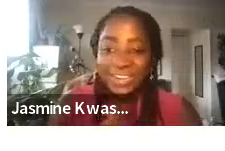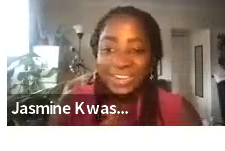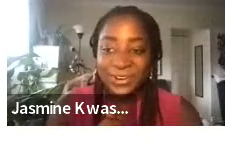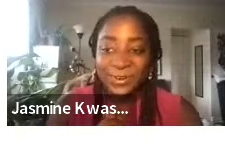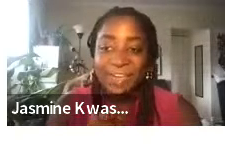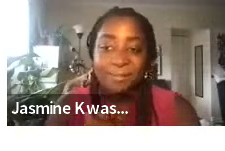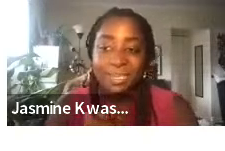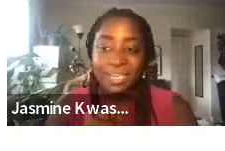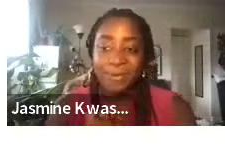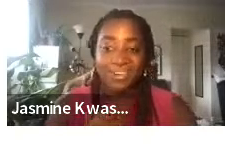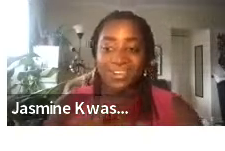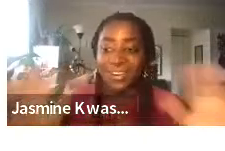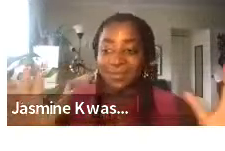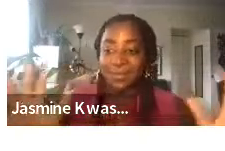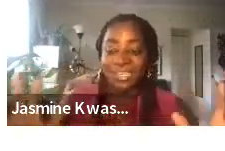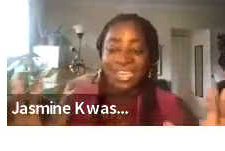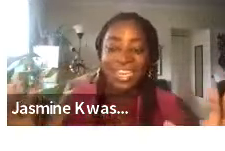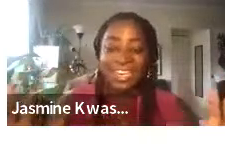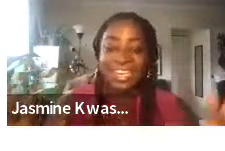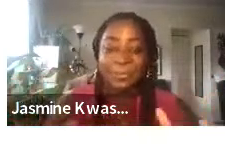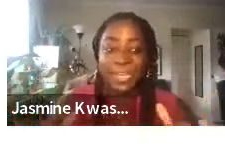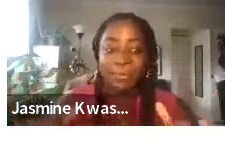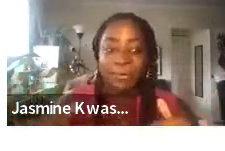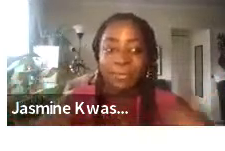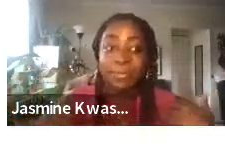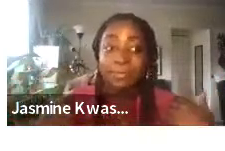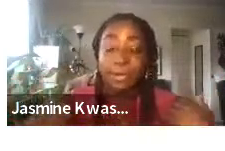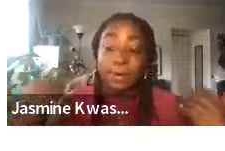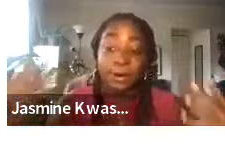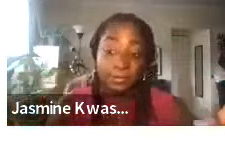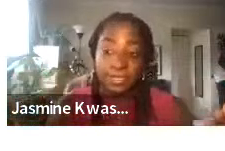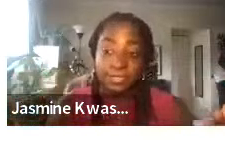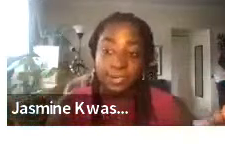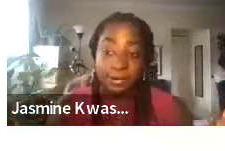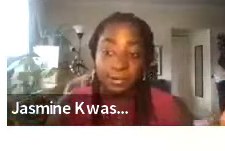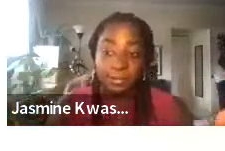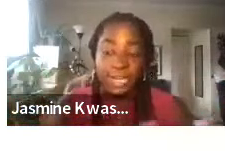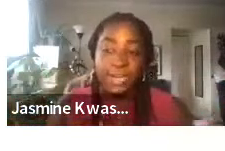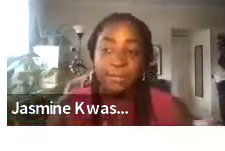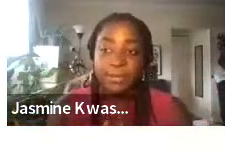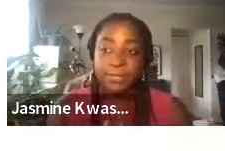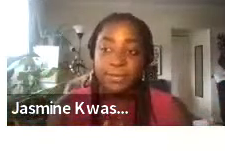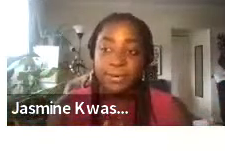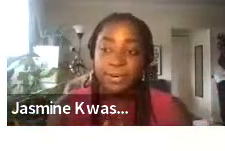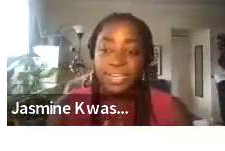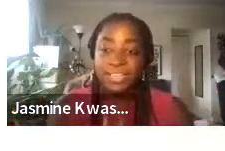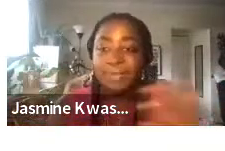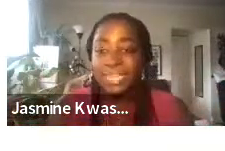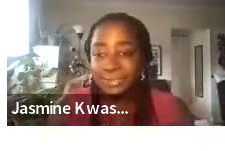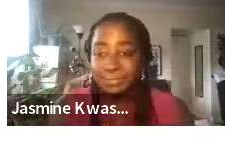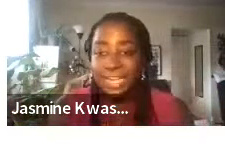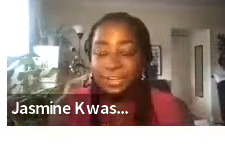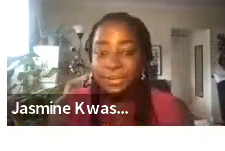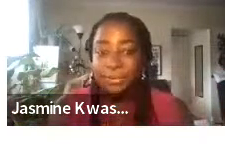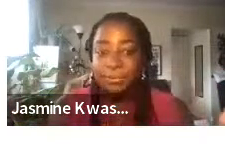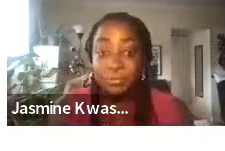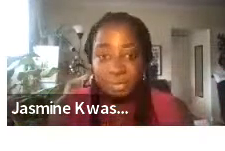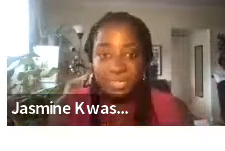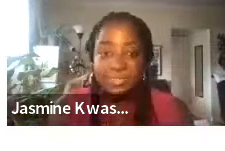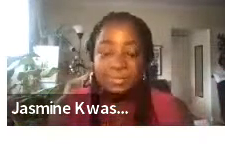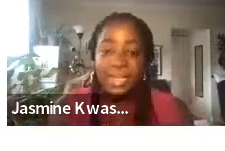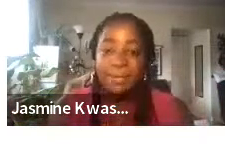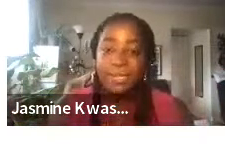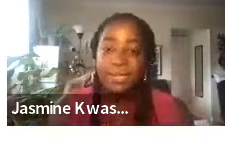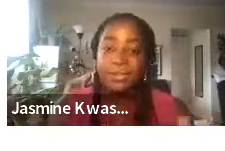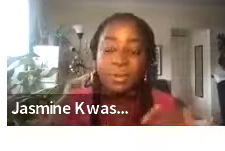course, Black and Neuro for having me. You all are incredible. And I don't think I would have even been a part of this article had it not been for the amazing Black and Neuro